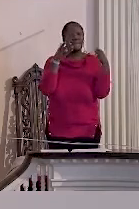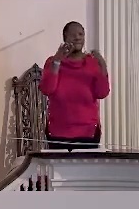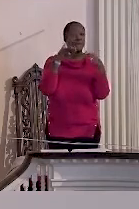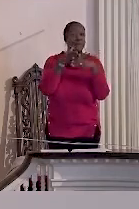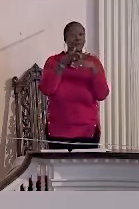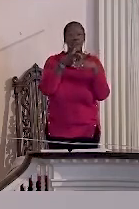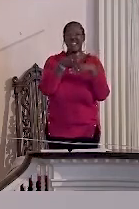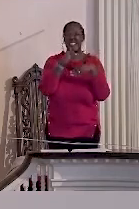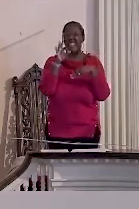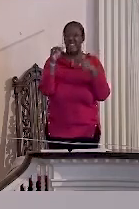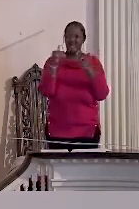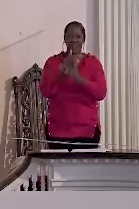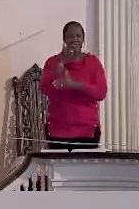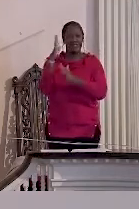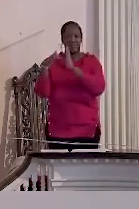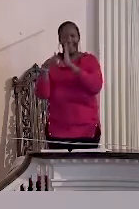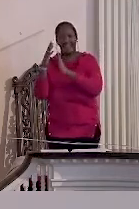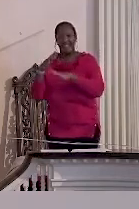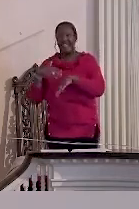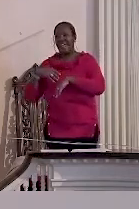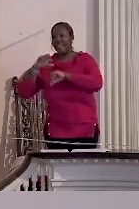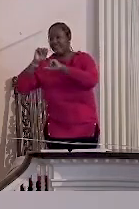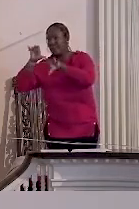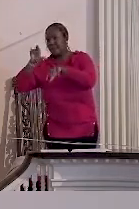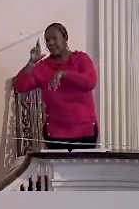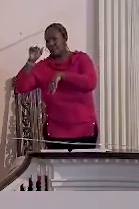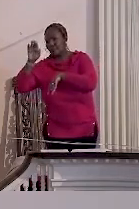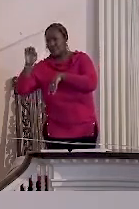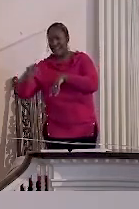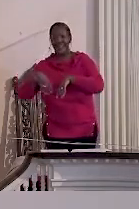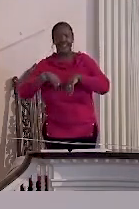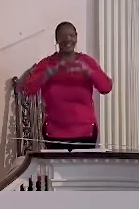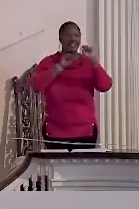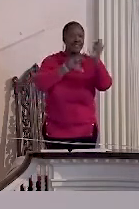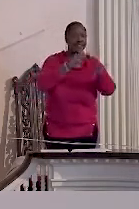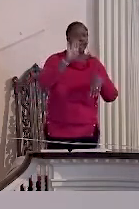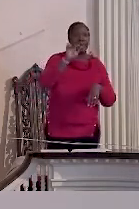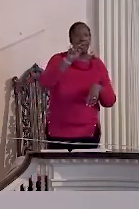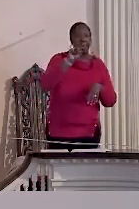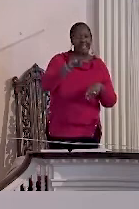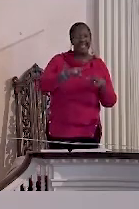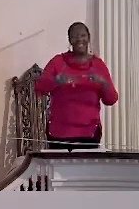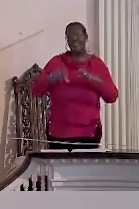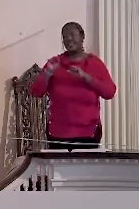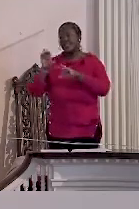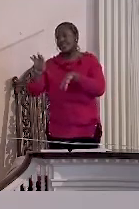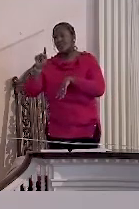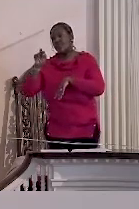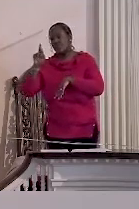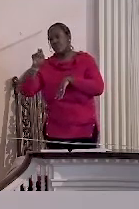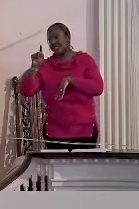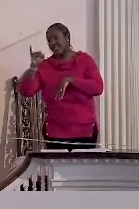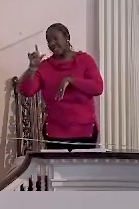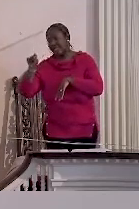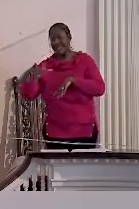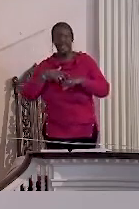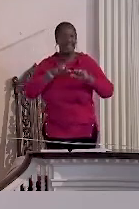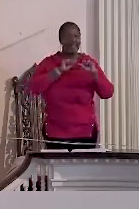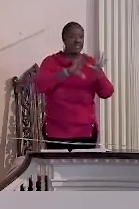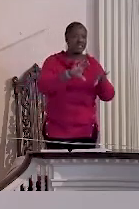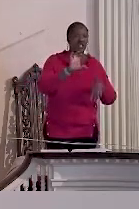paint. And they put rice, beans, tortillas, chili powder, and dark chocolate